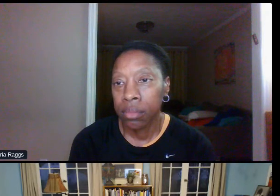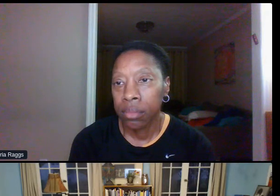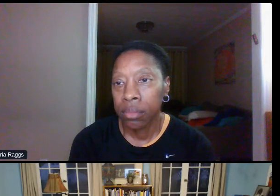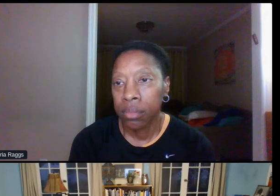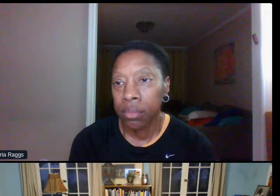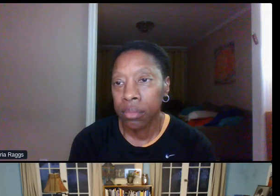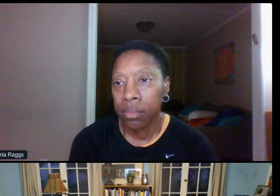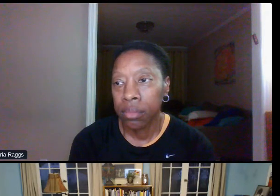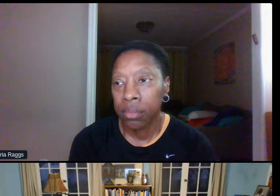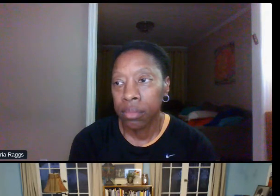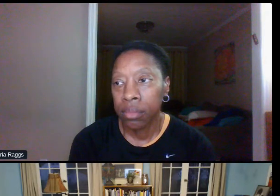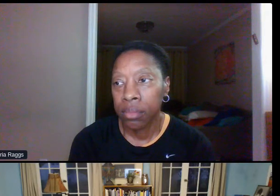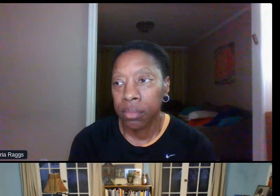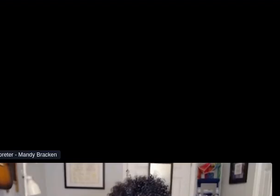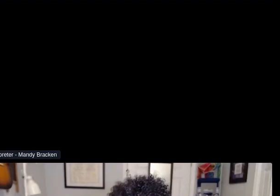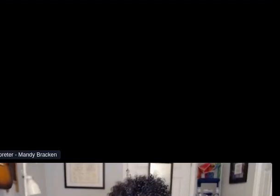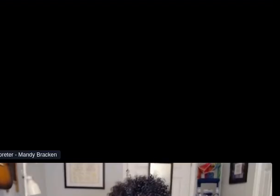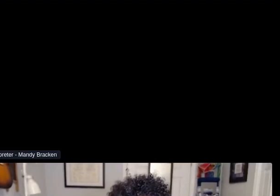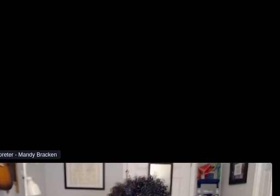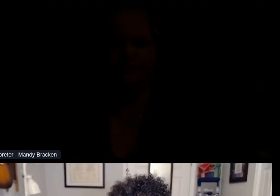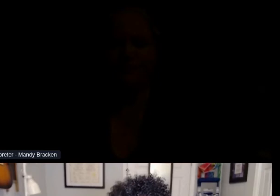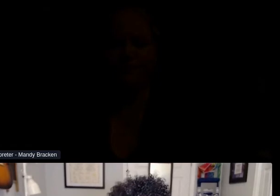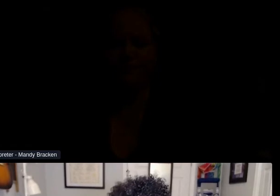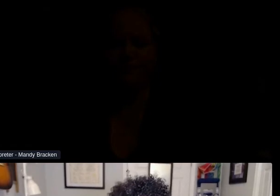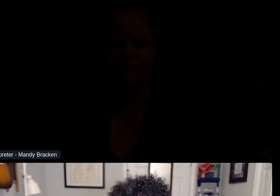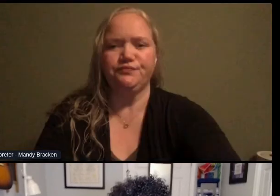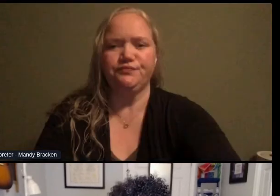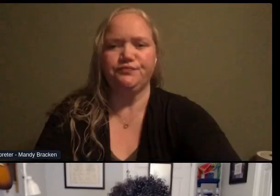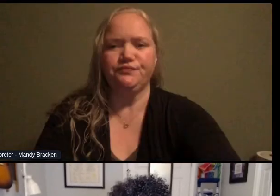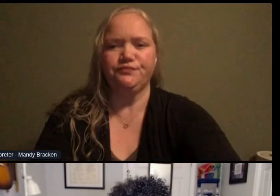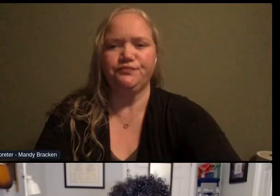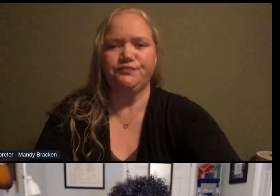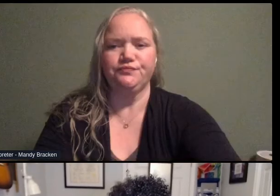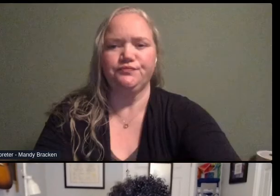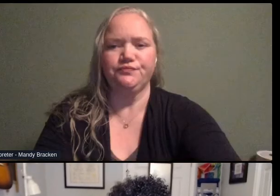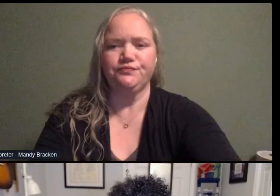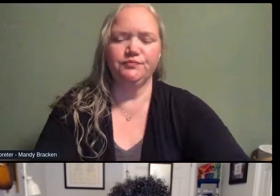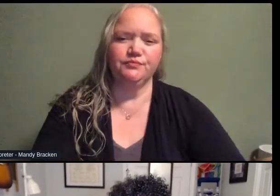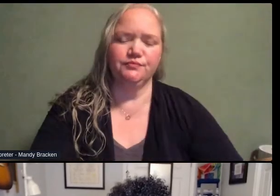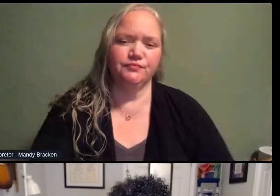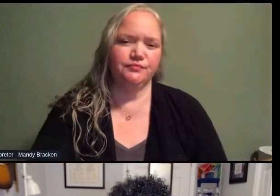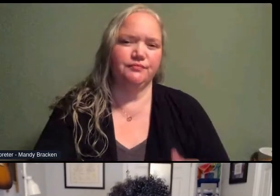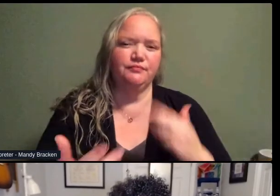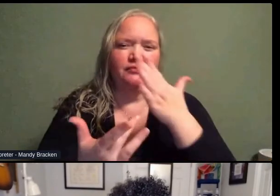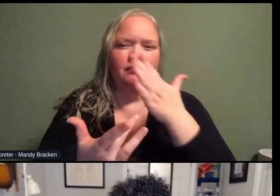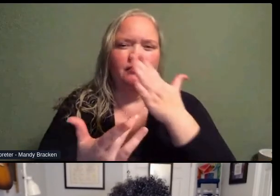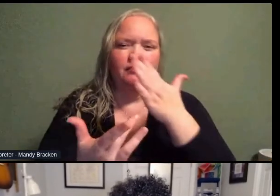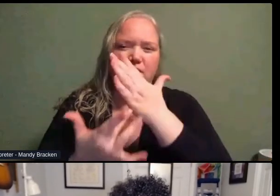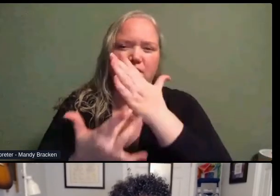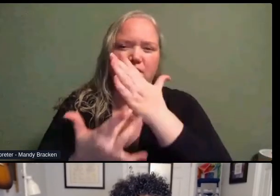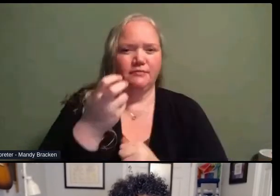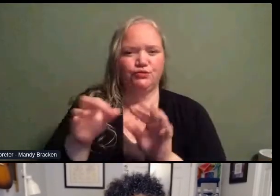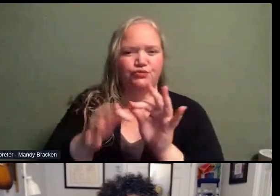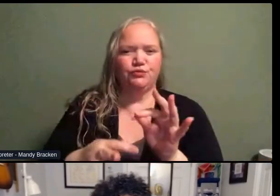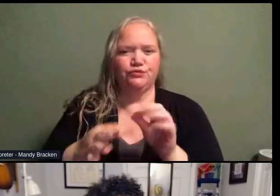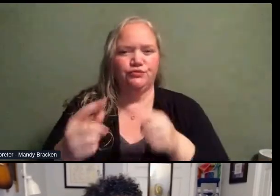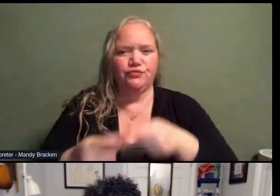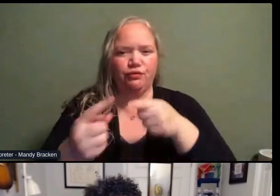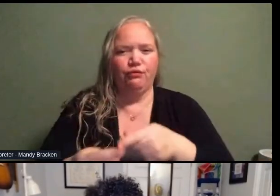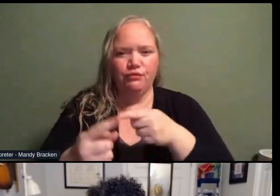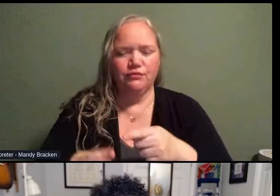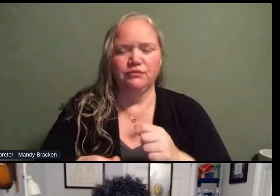have also a lot of other communities. And I think thinking more critically of how we can engage those